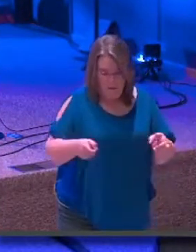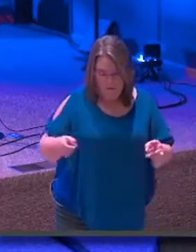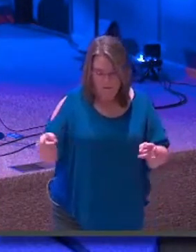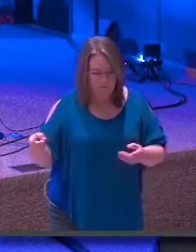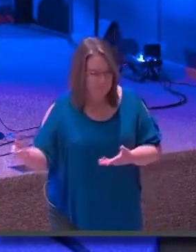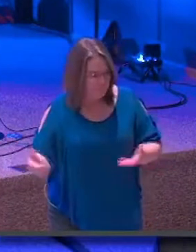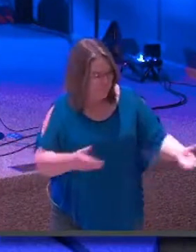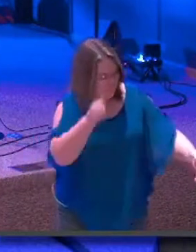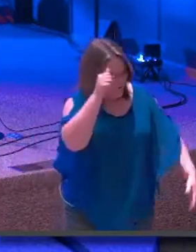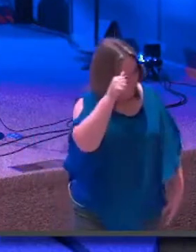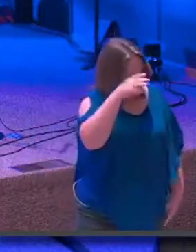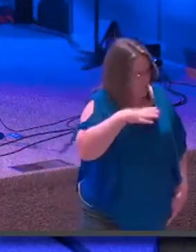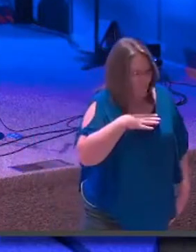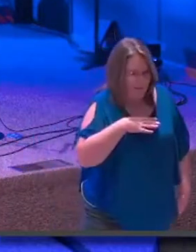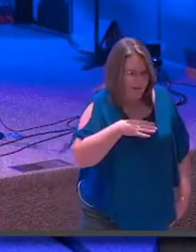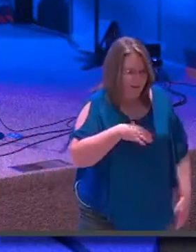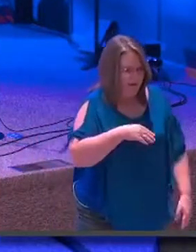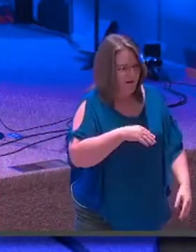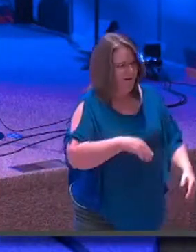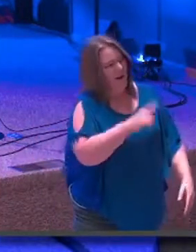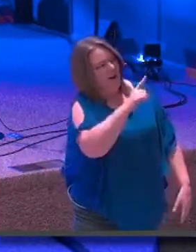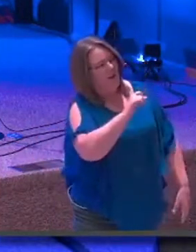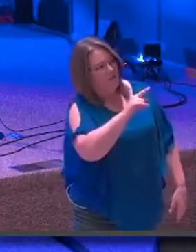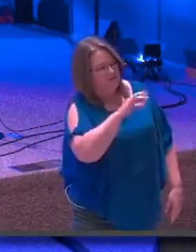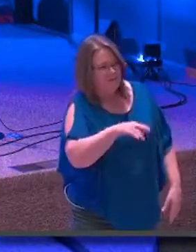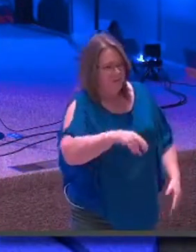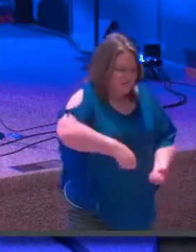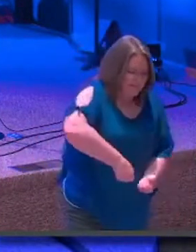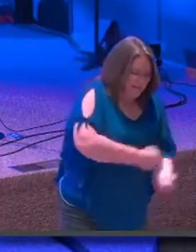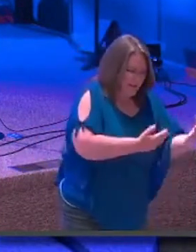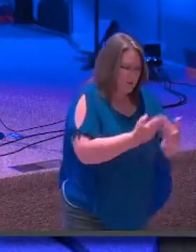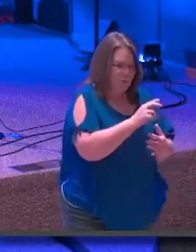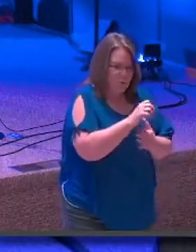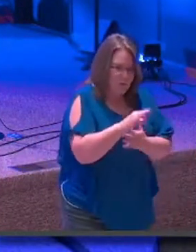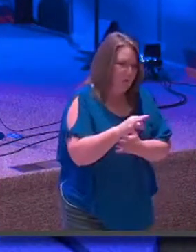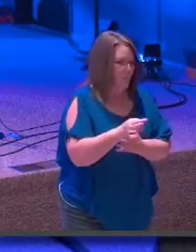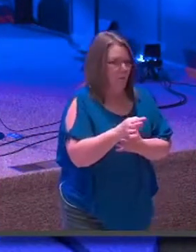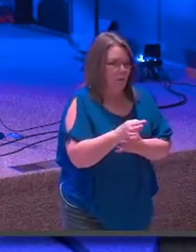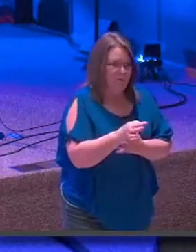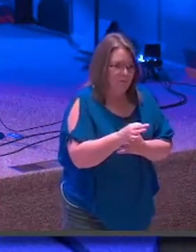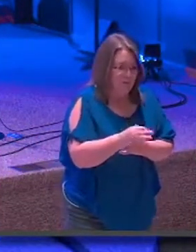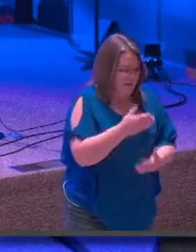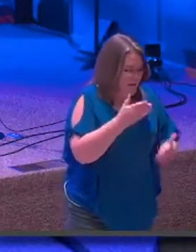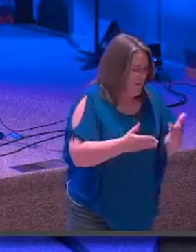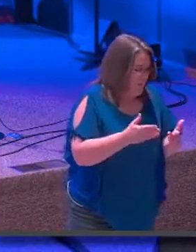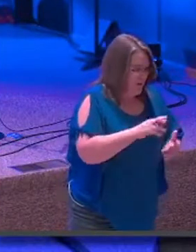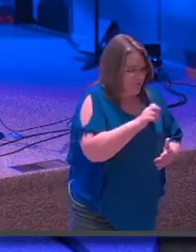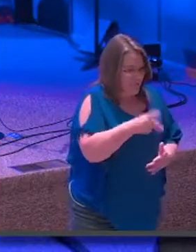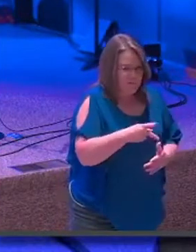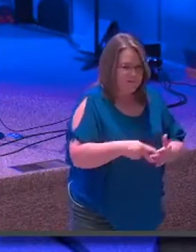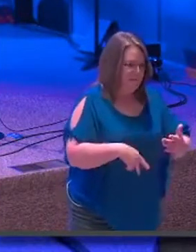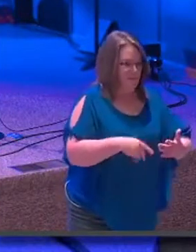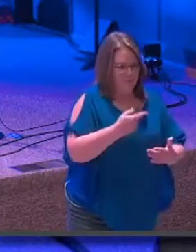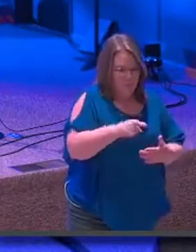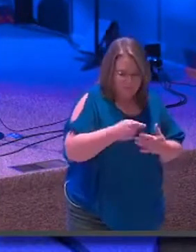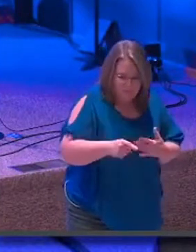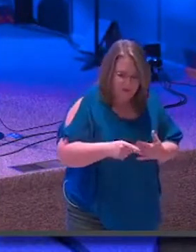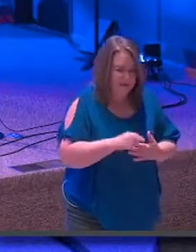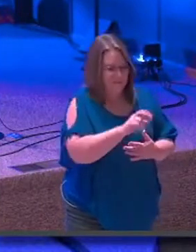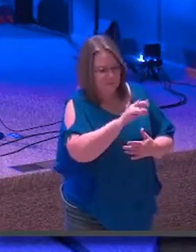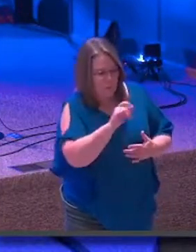through a crowd, up some stairs, dig through a roof, risk a riot, risk a fence, and lower a